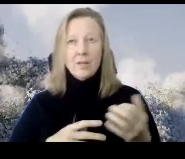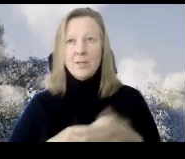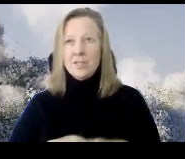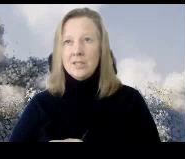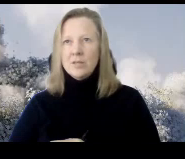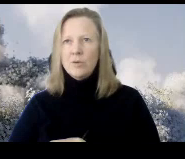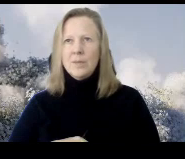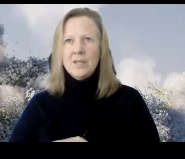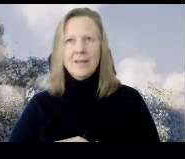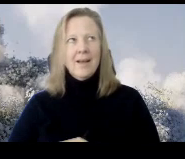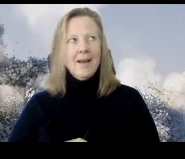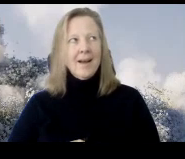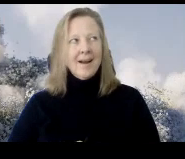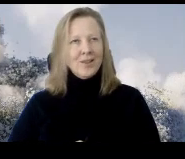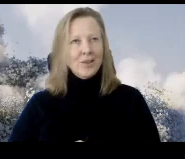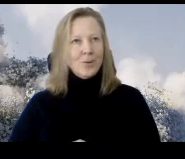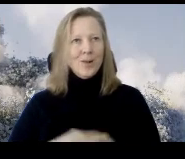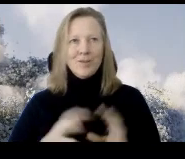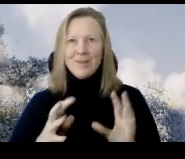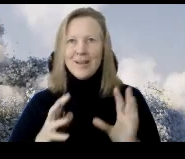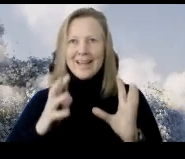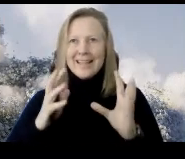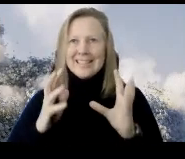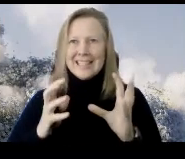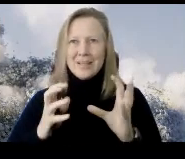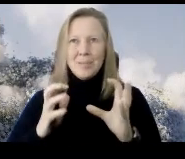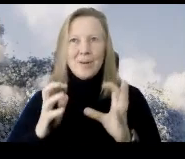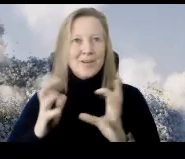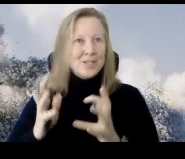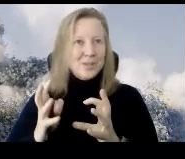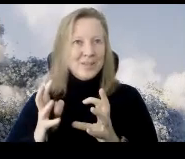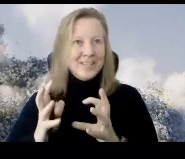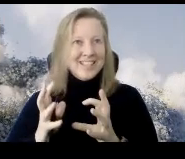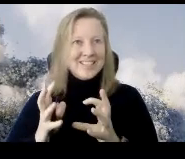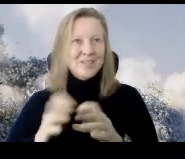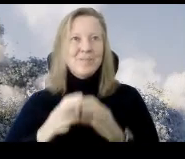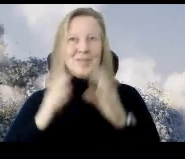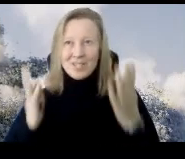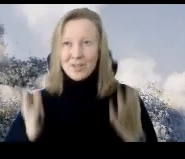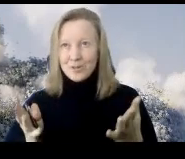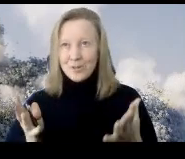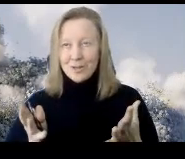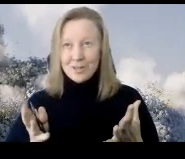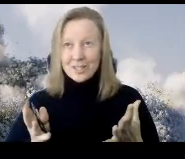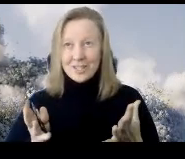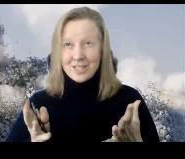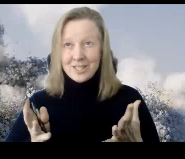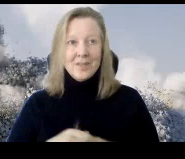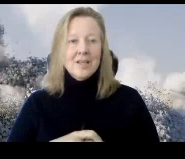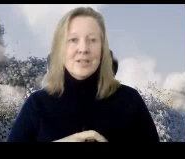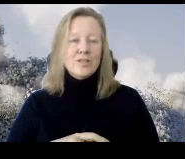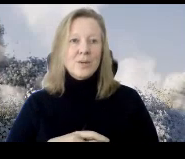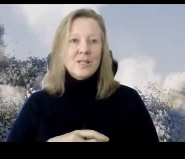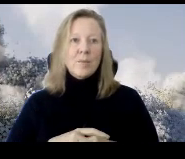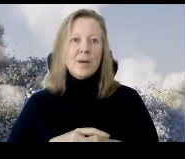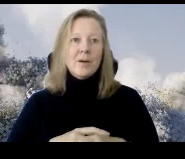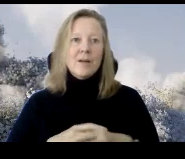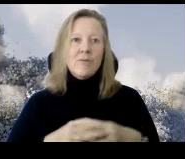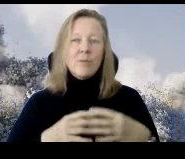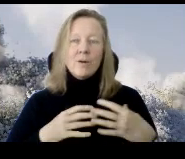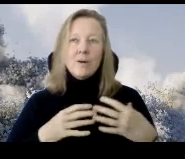and for the IPGs, it would be the qualifying exam part 2, I think it's called, which is also an OSCE. So